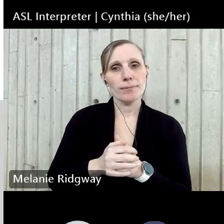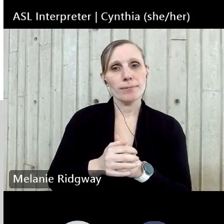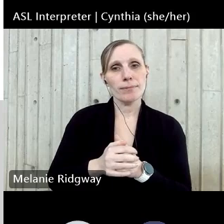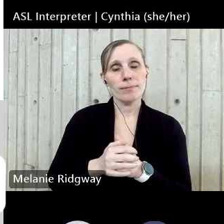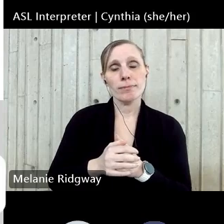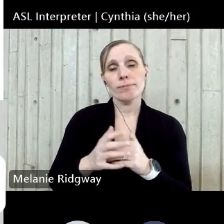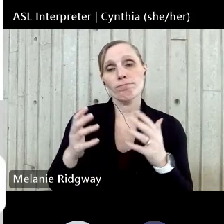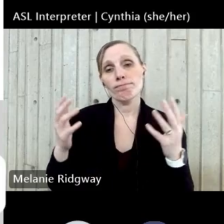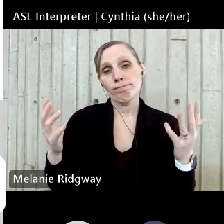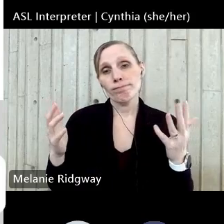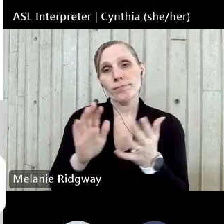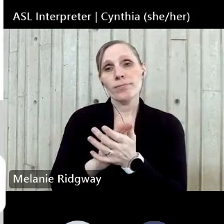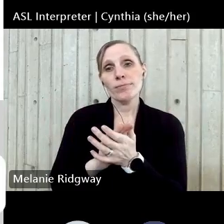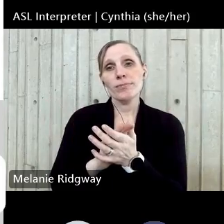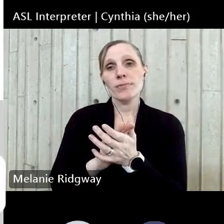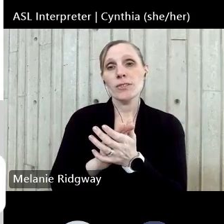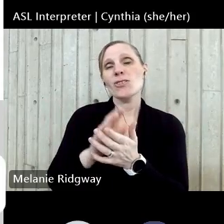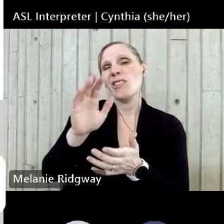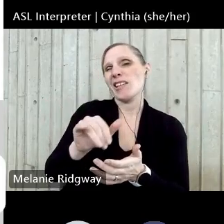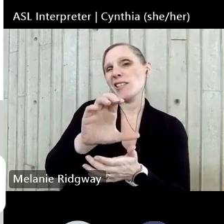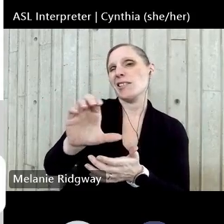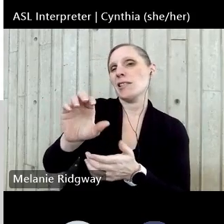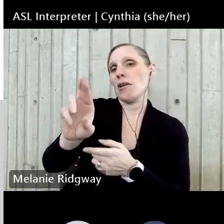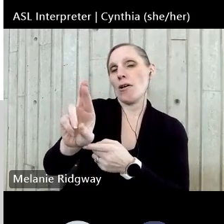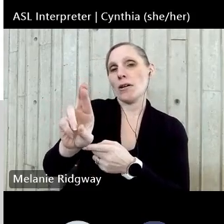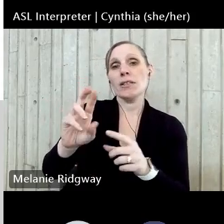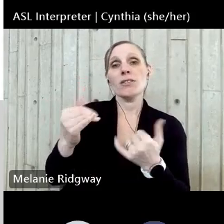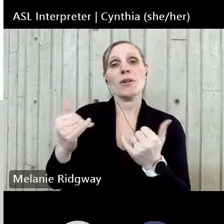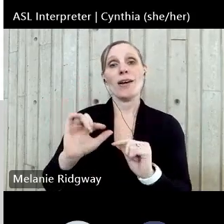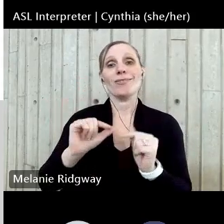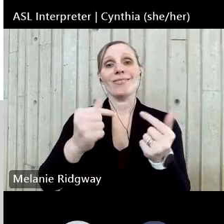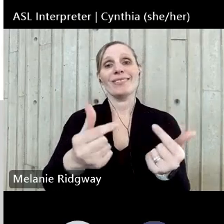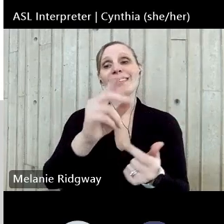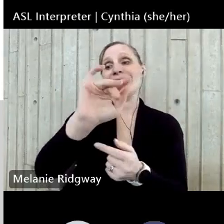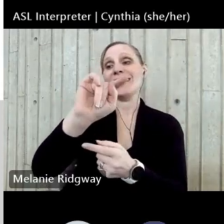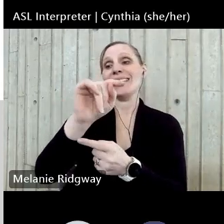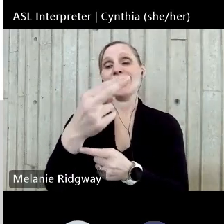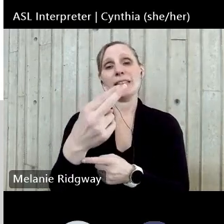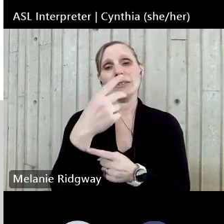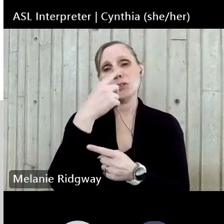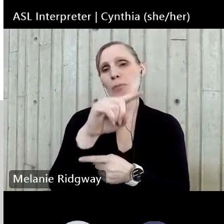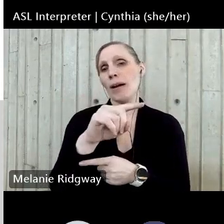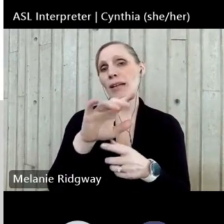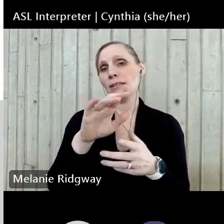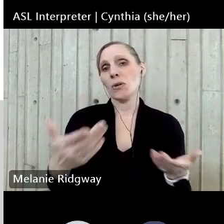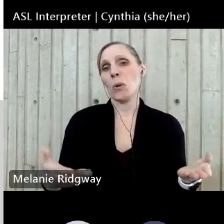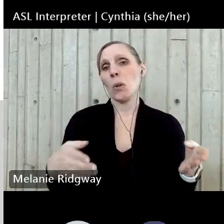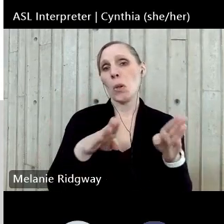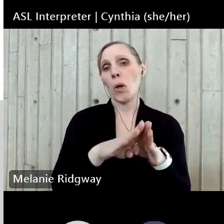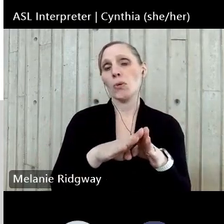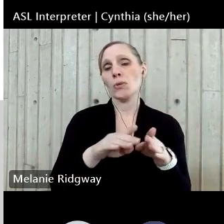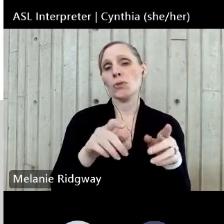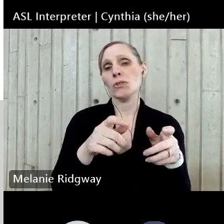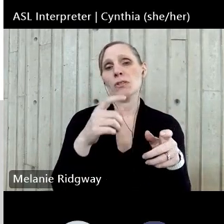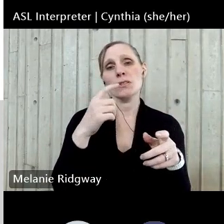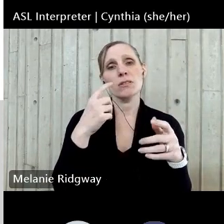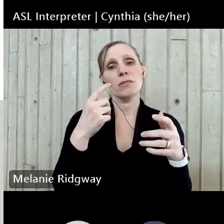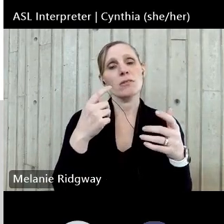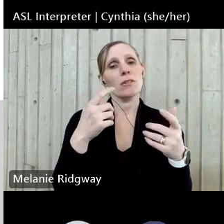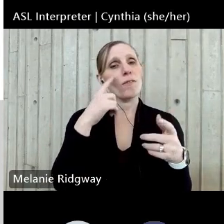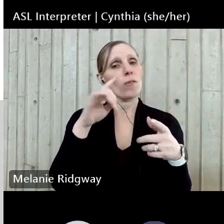So that's how that works. So I'll let Keith, if you want to just jump on just to close out our session for today.